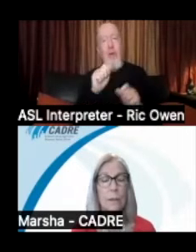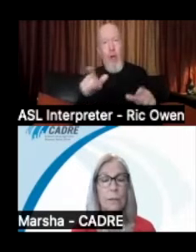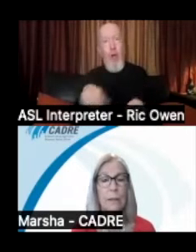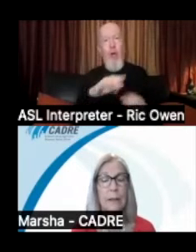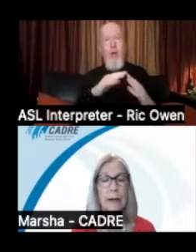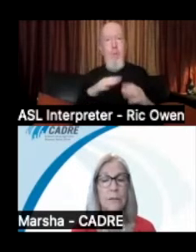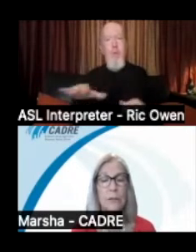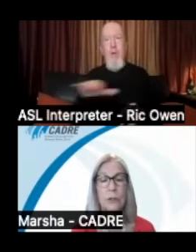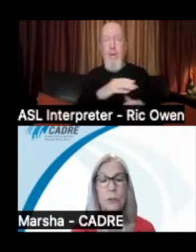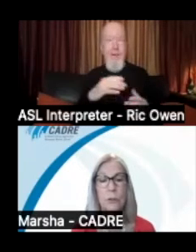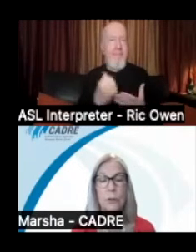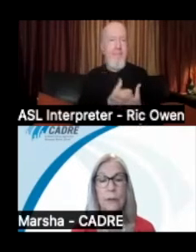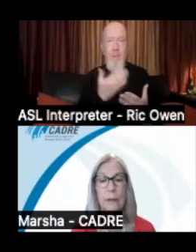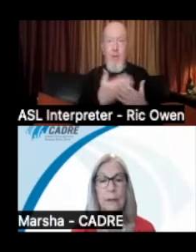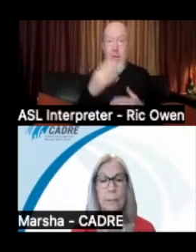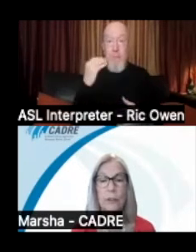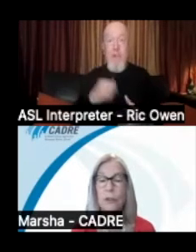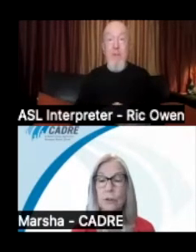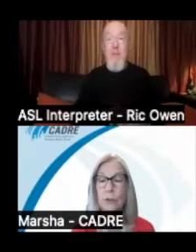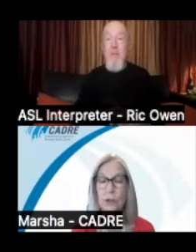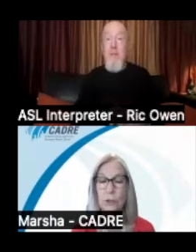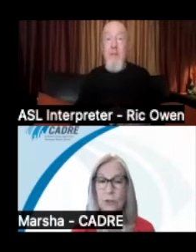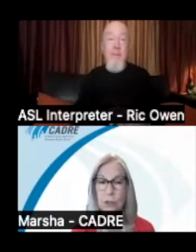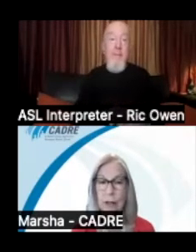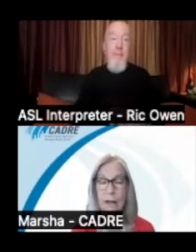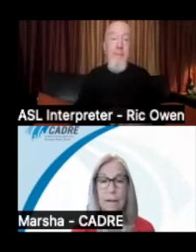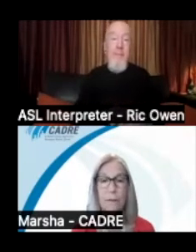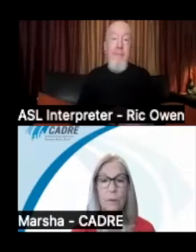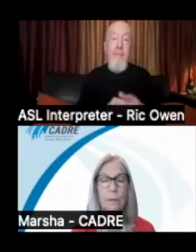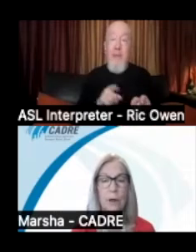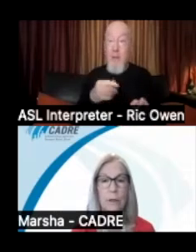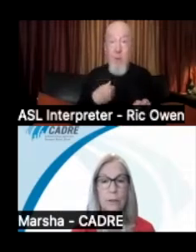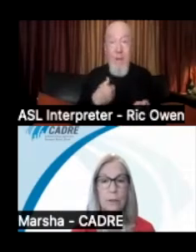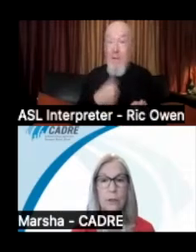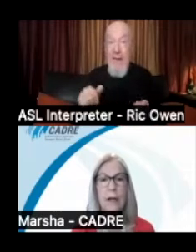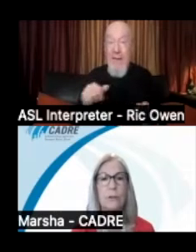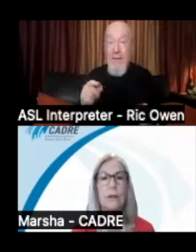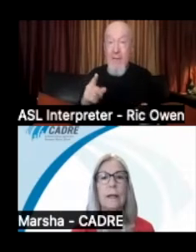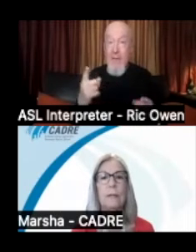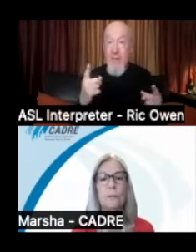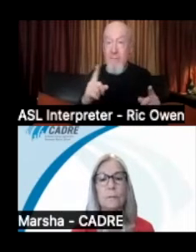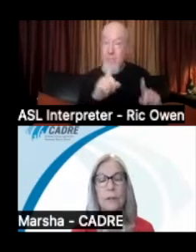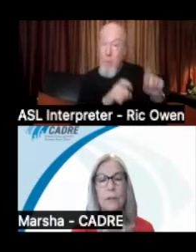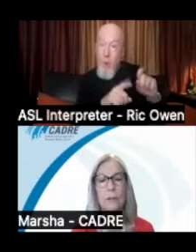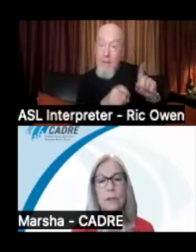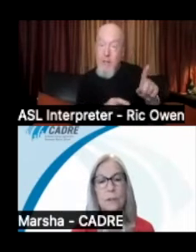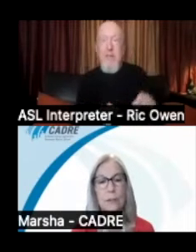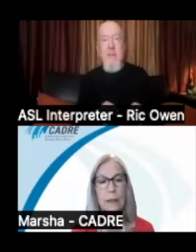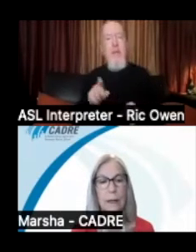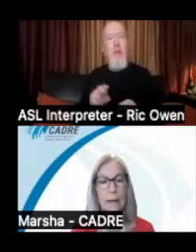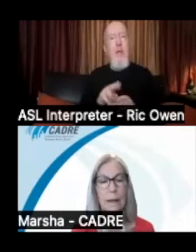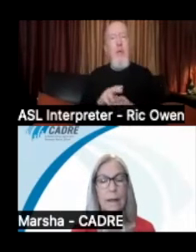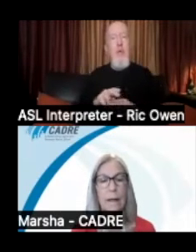You will be asked to put questions in the chat, and we'll be monitoring the chat and try to get to as many questions